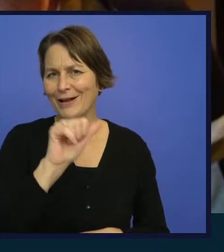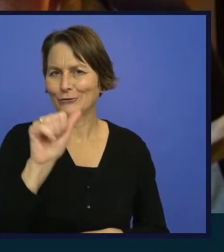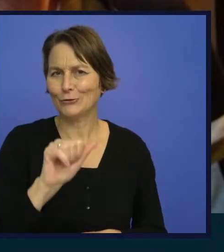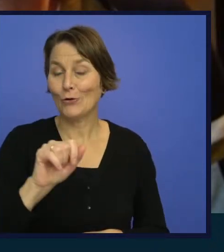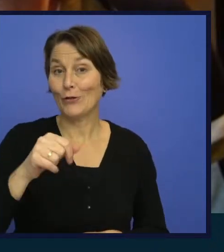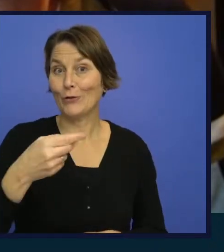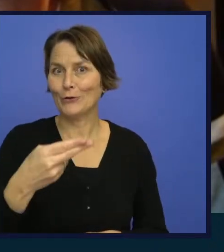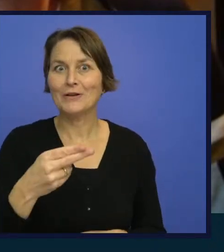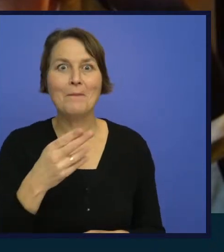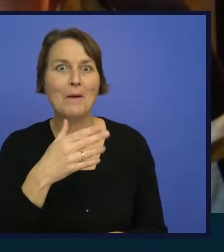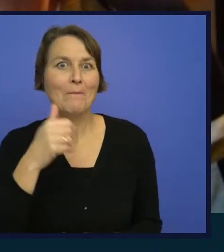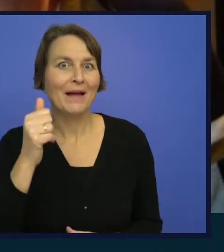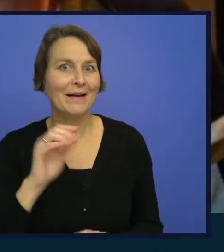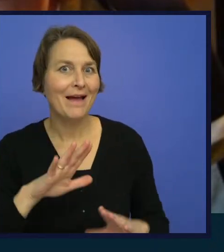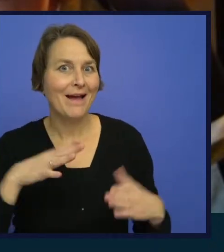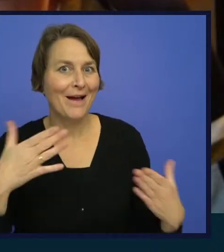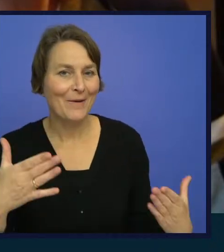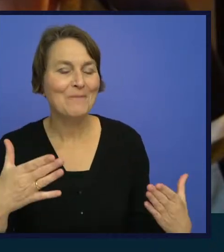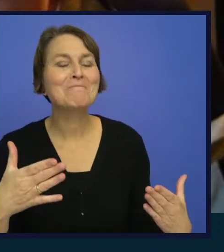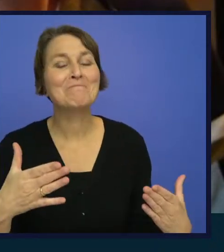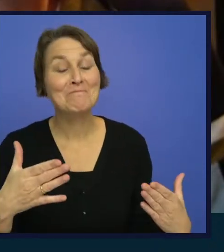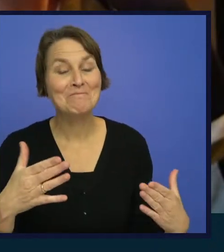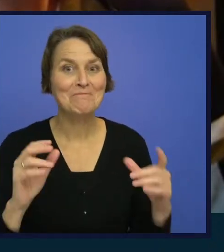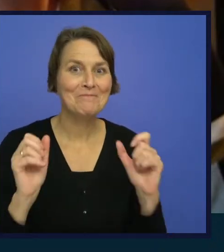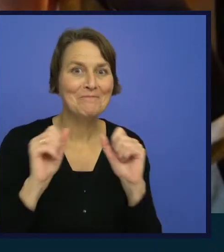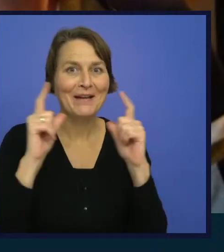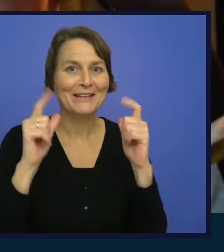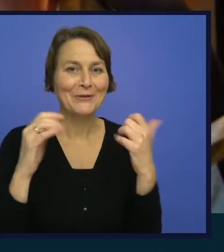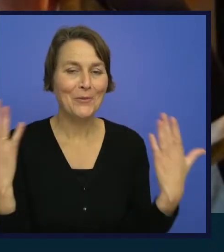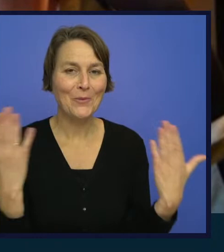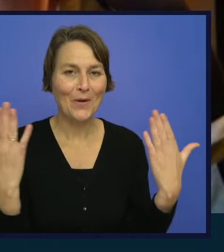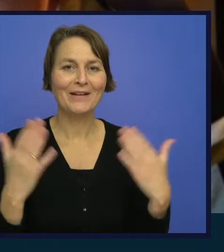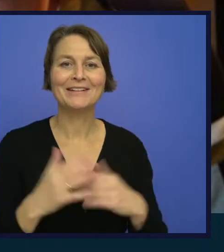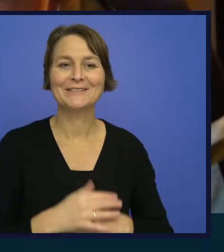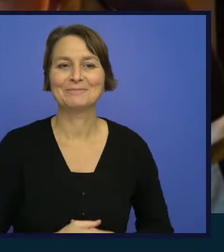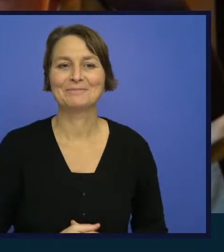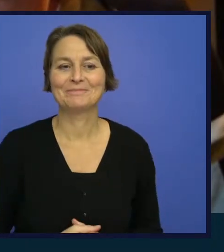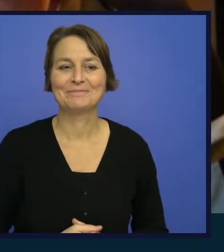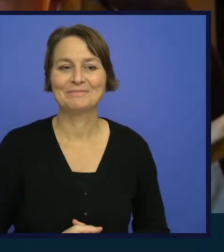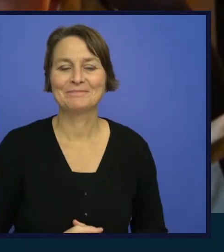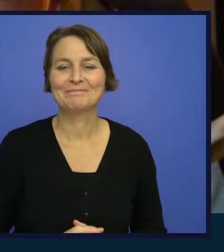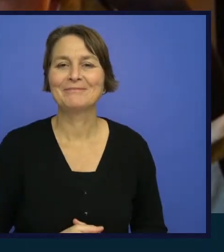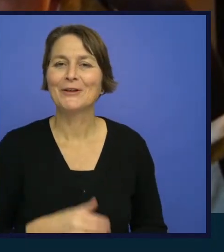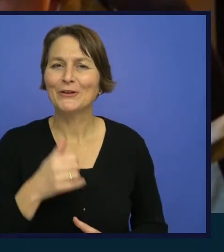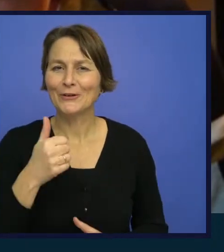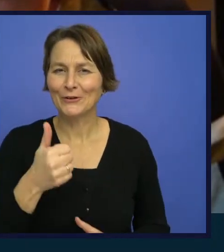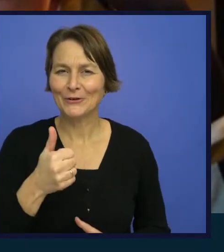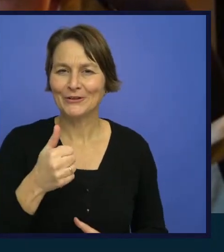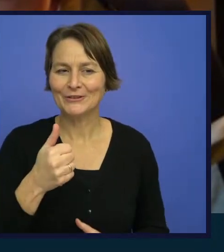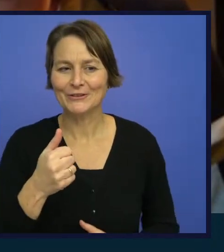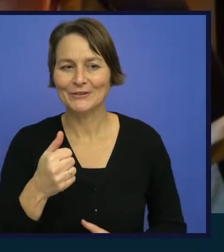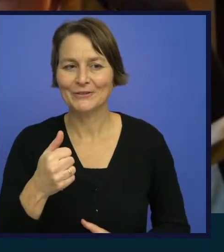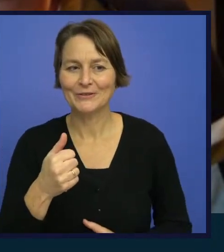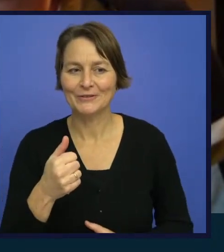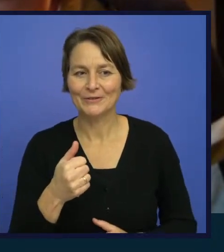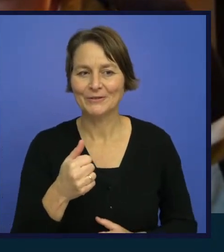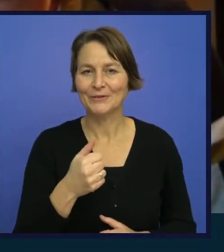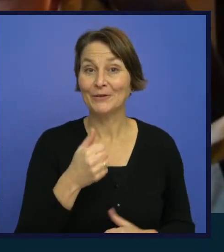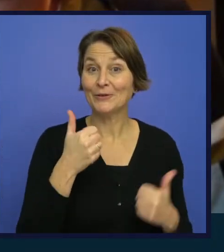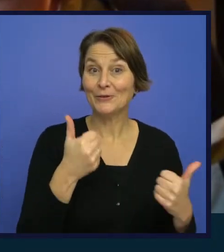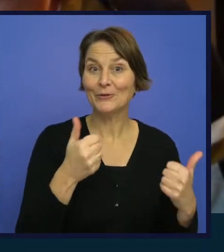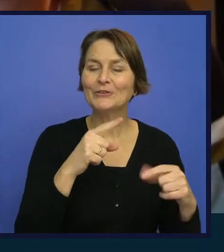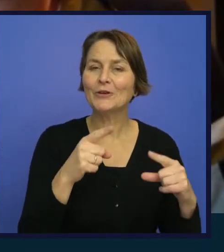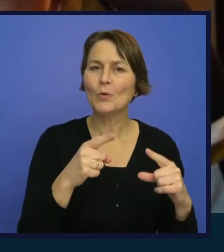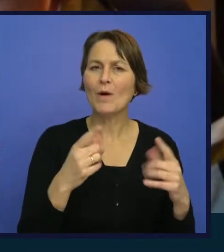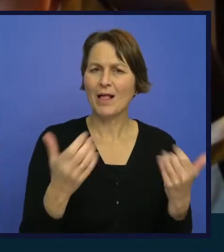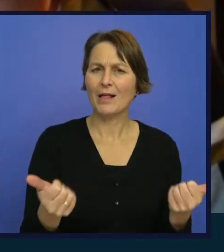even better, probably, that's more amazing. We have some even more amazing Azure content to share with you, because we'll be co-organizing the Benelux